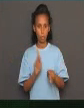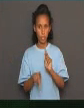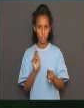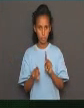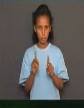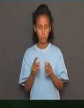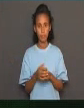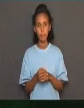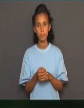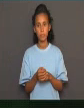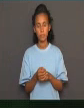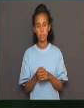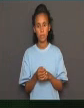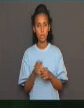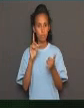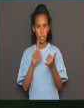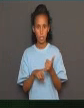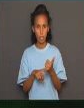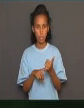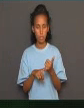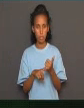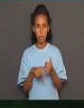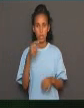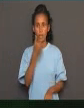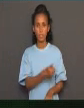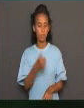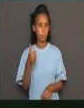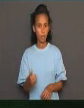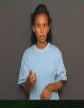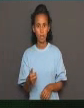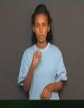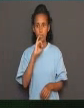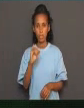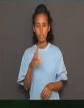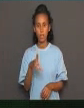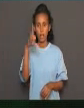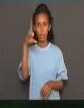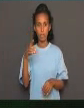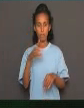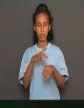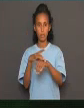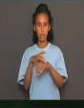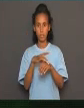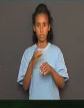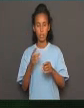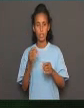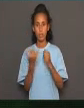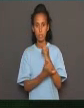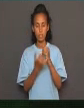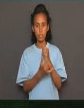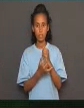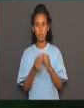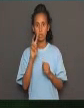draws a larger population. Finally, Addis Ababa is a highland